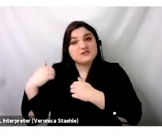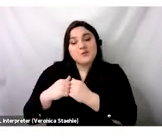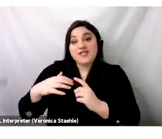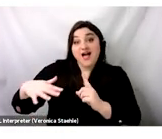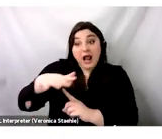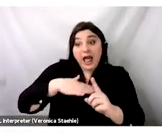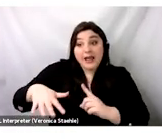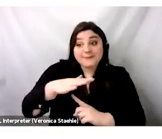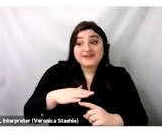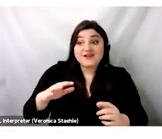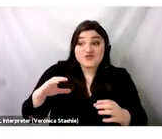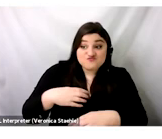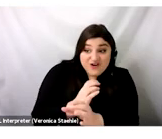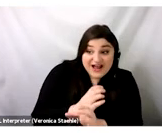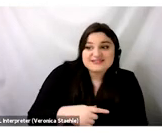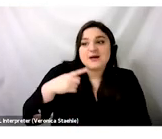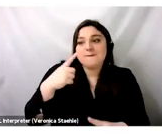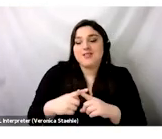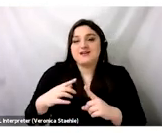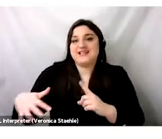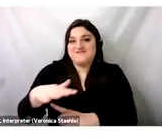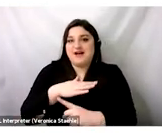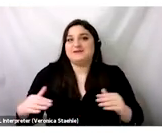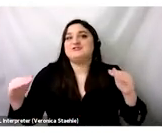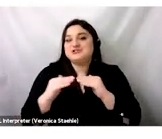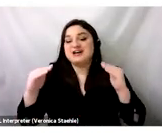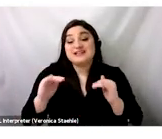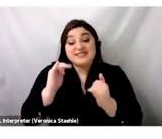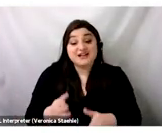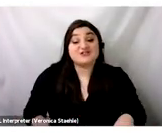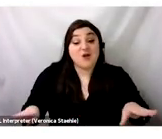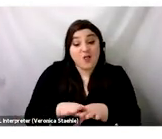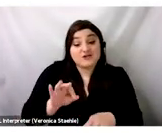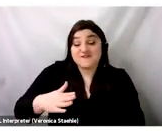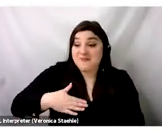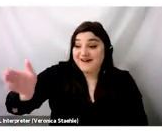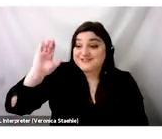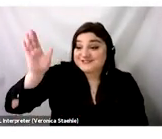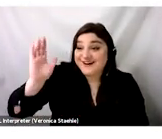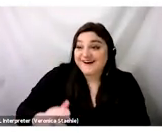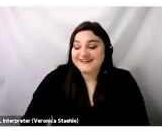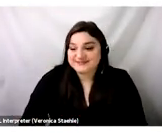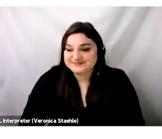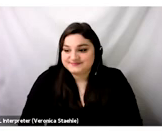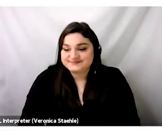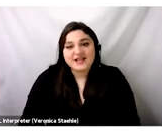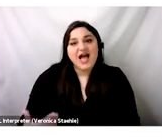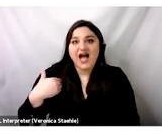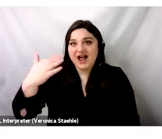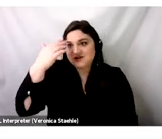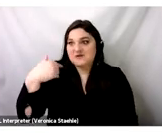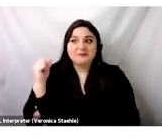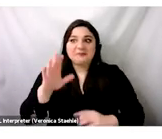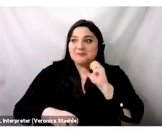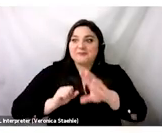justice. So that concludes my talk. You know, I really breeze through things.